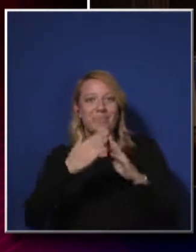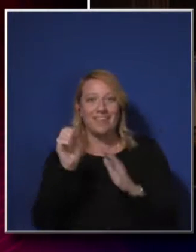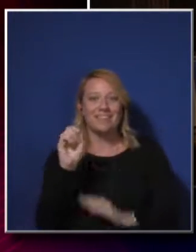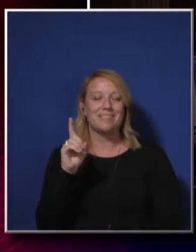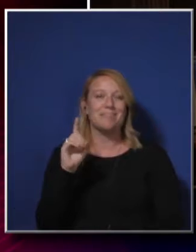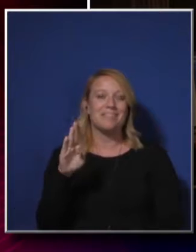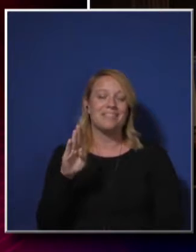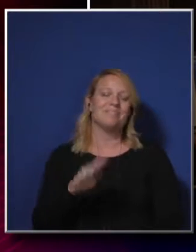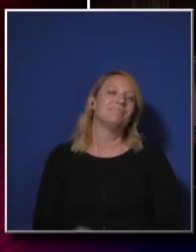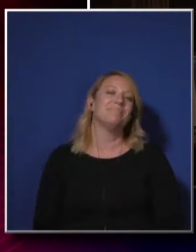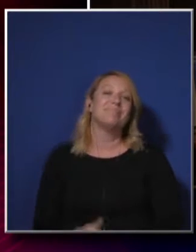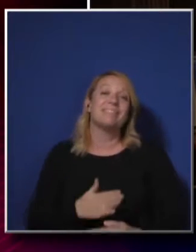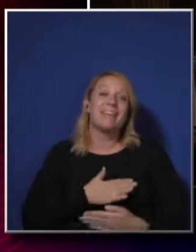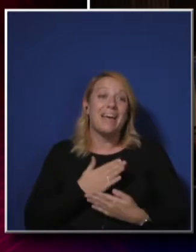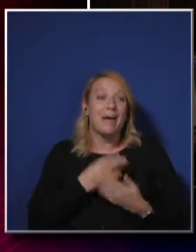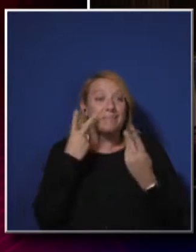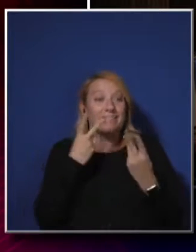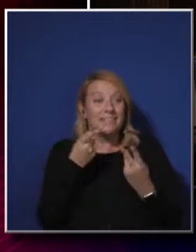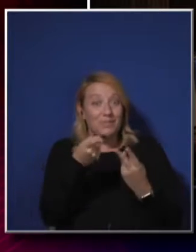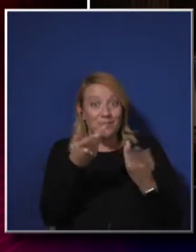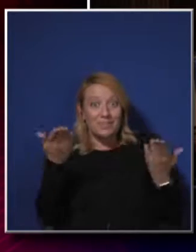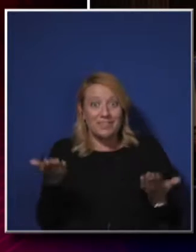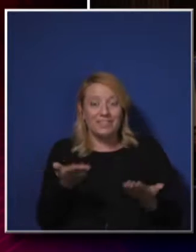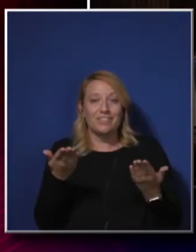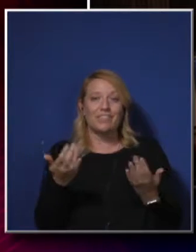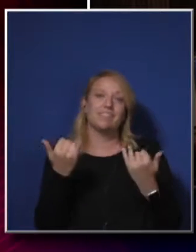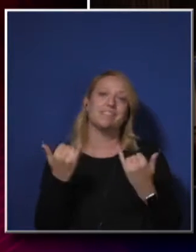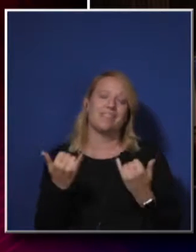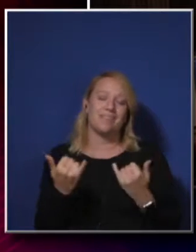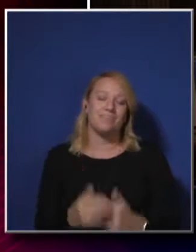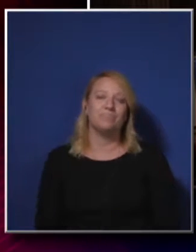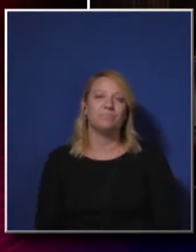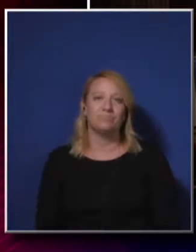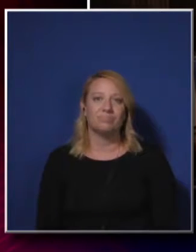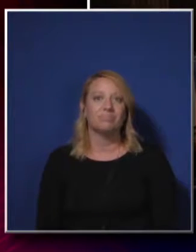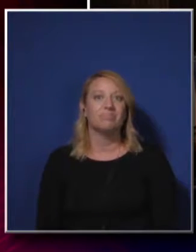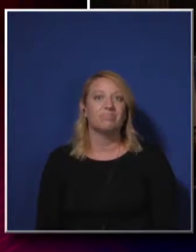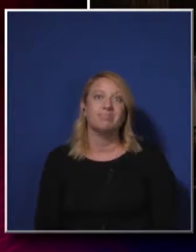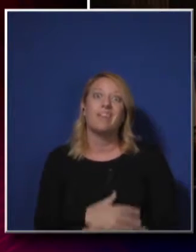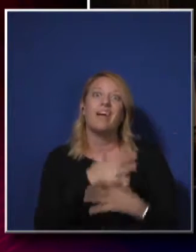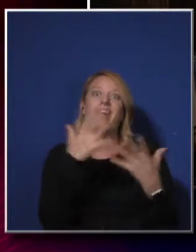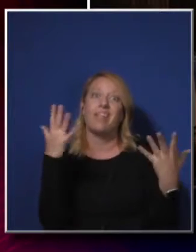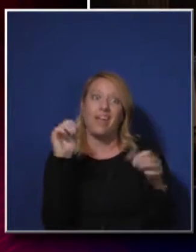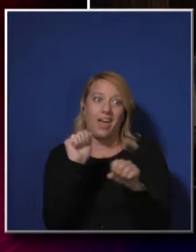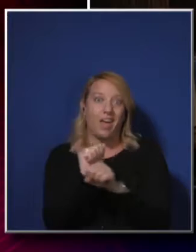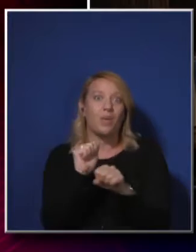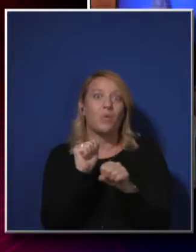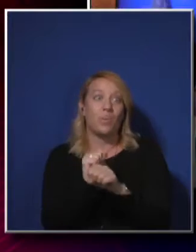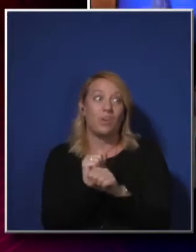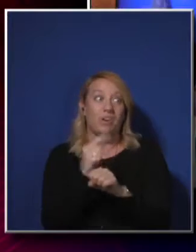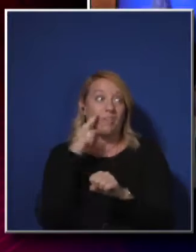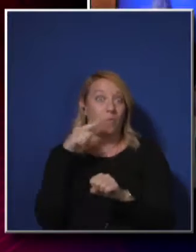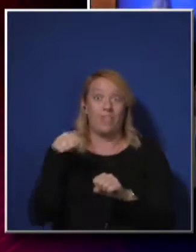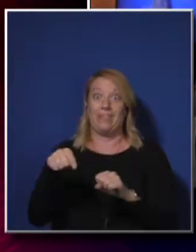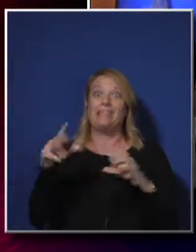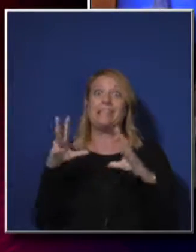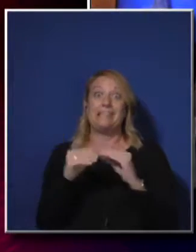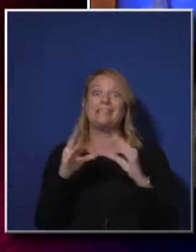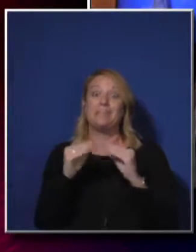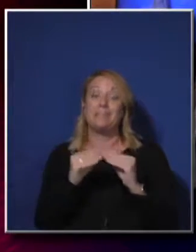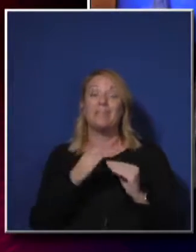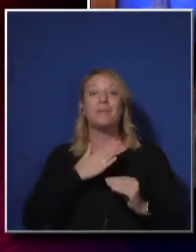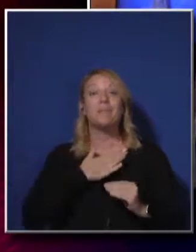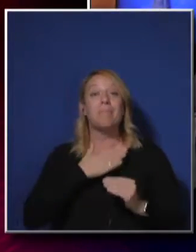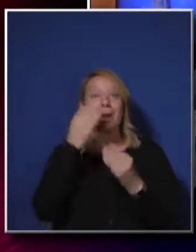really happy to see you here today. We have a lot of work to do this afternoon, so I'm going to keep